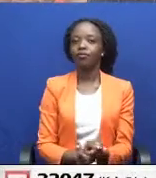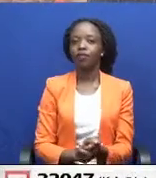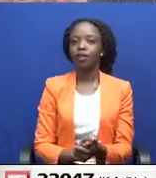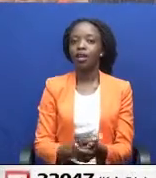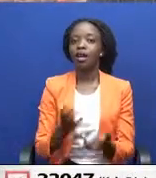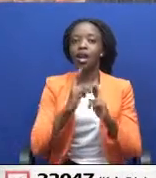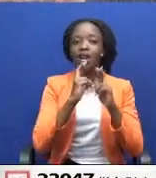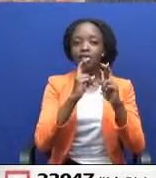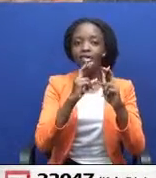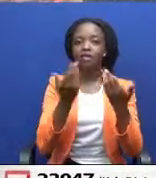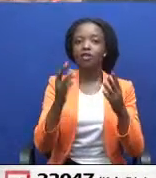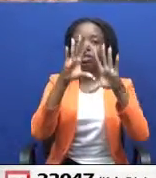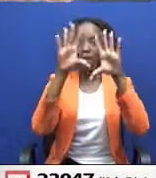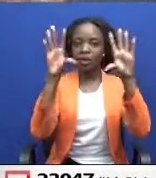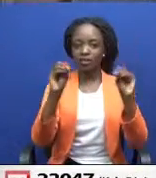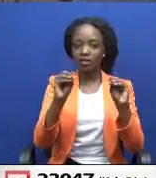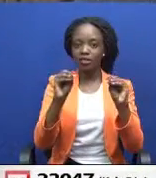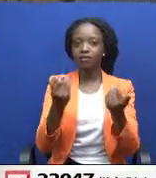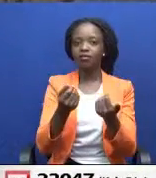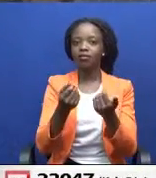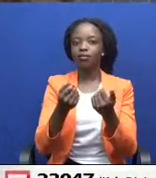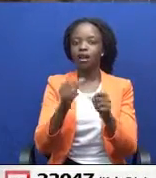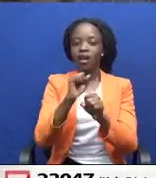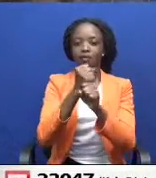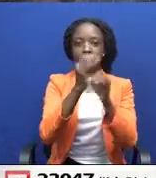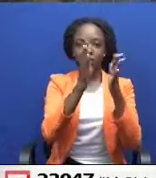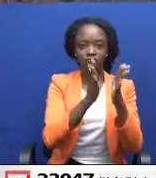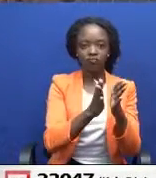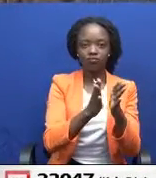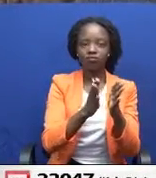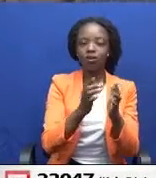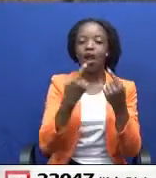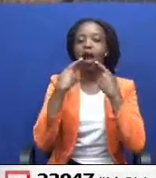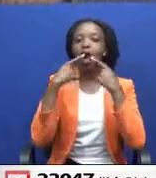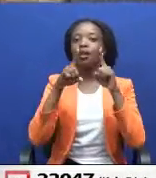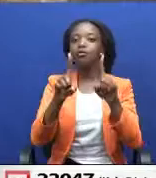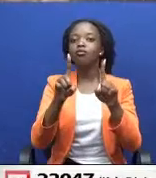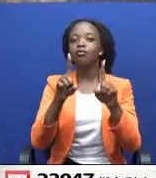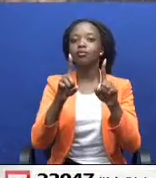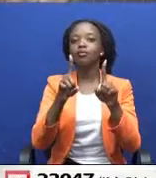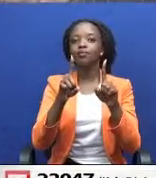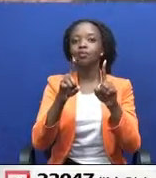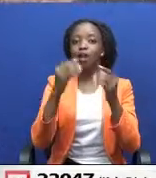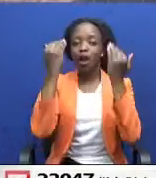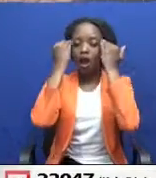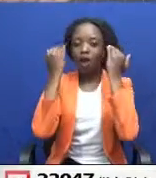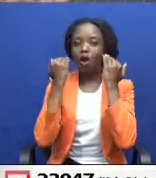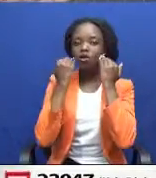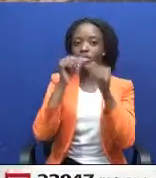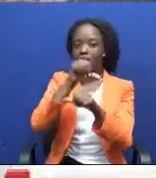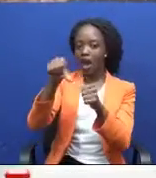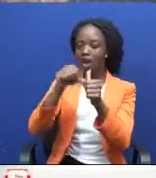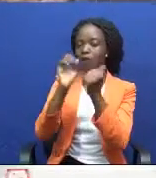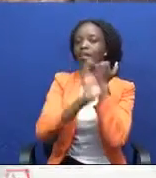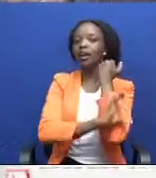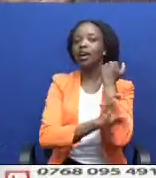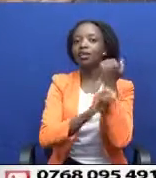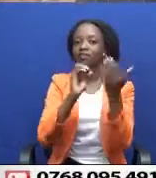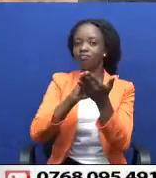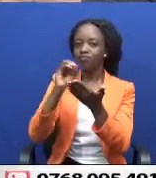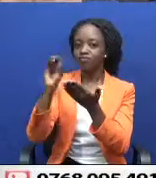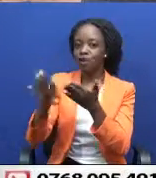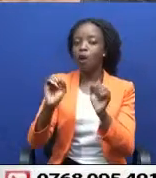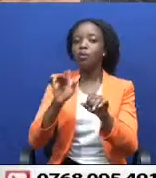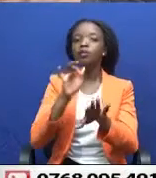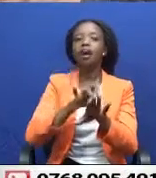result of the budget cut, the judiciary has since announced that dozens of courts around the country will be suspended, which will affect